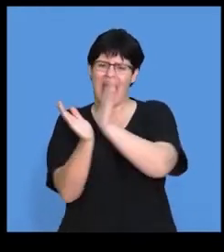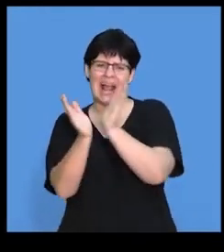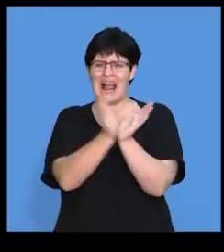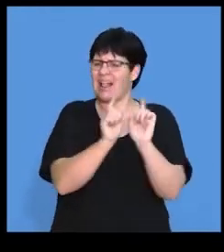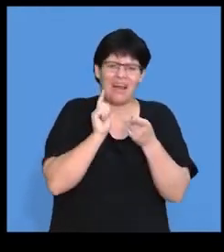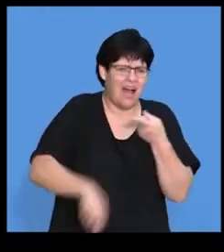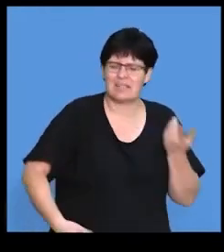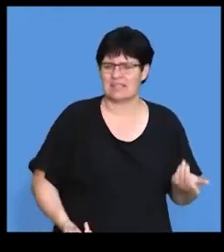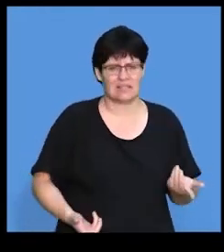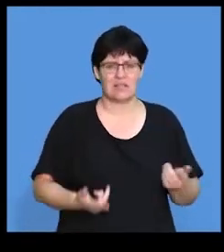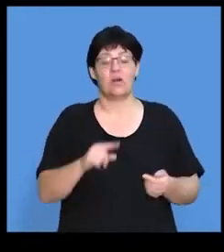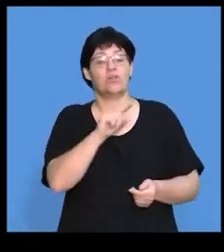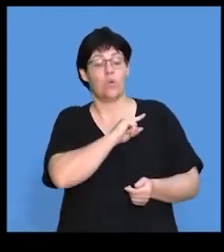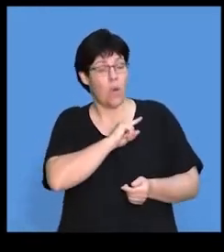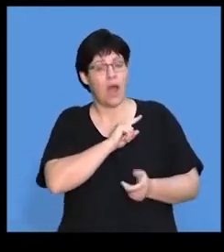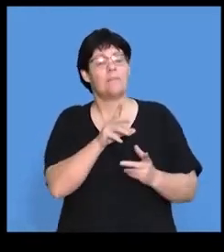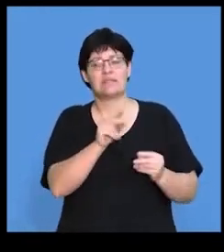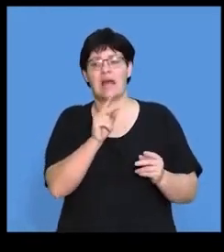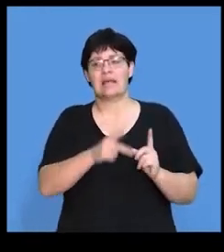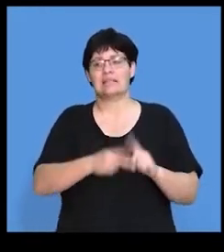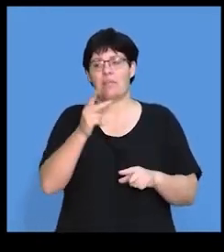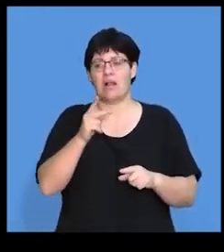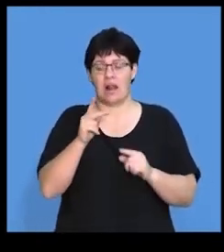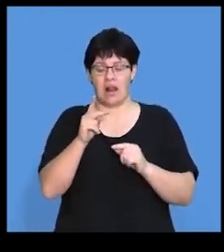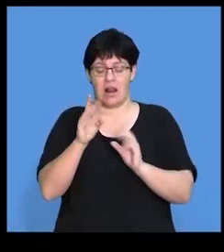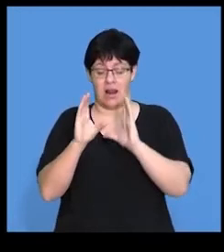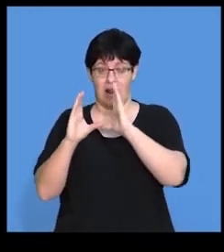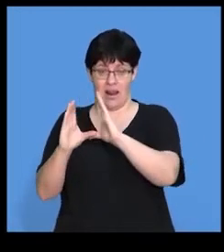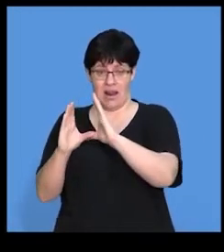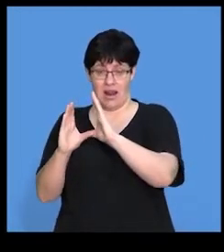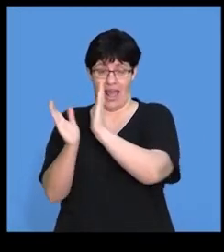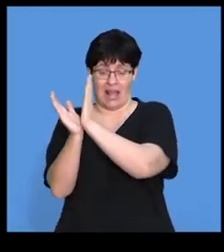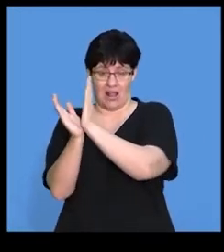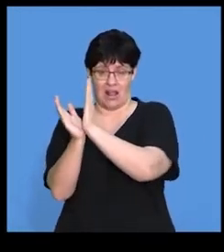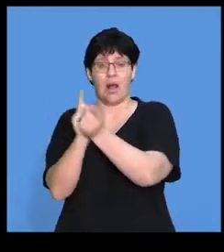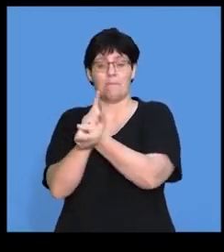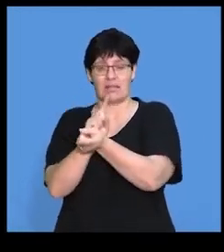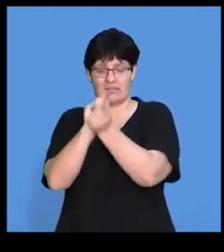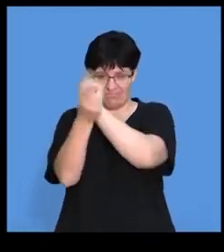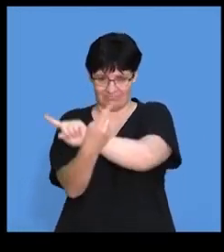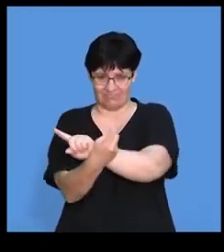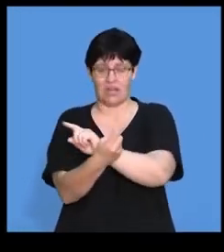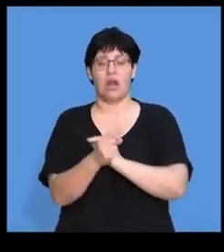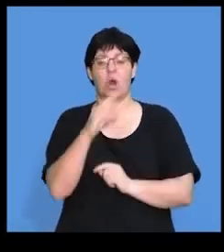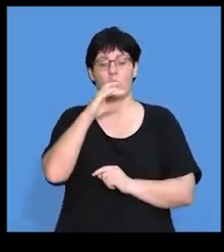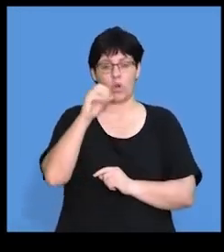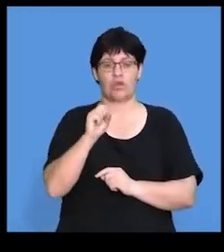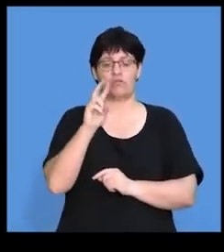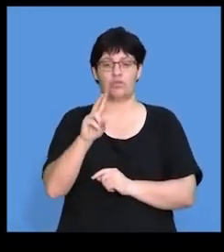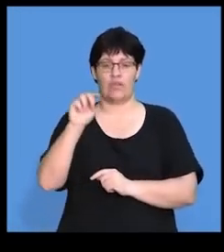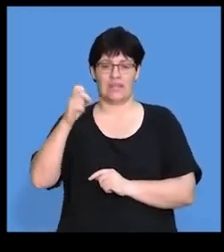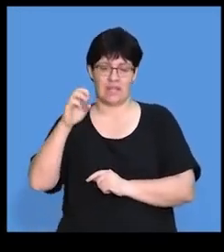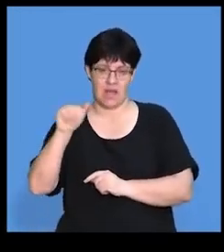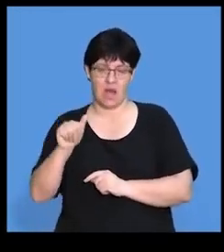different angles over there. So I'm going to have to take this double angle and I'm going to have to convert the cos of 2 theta into a